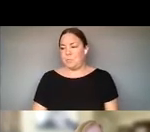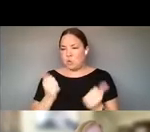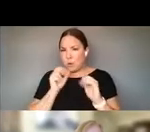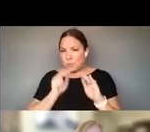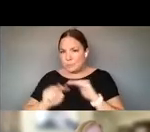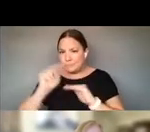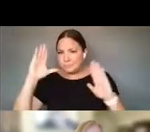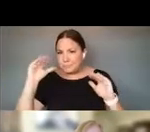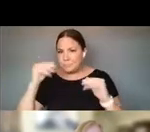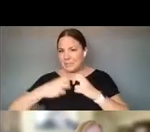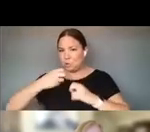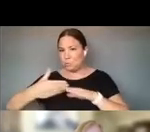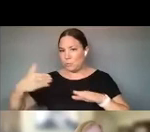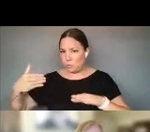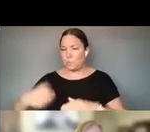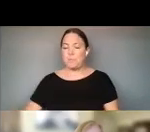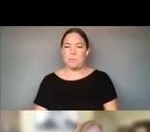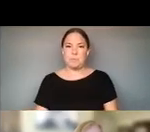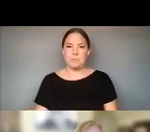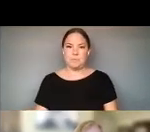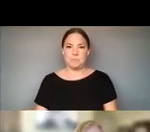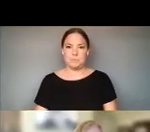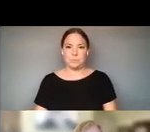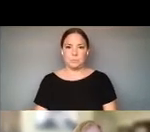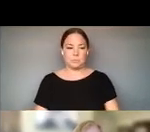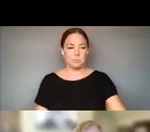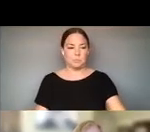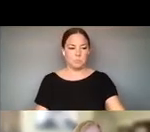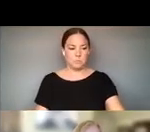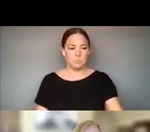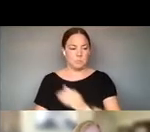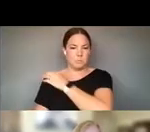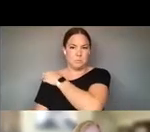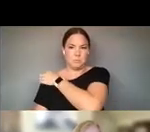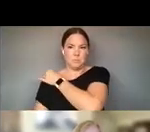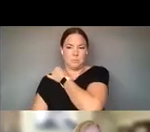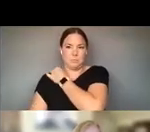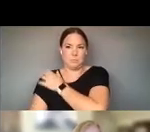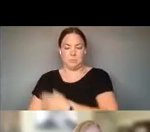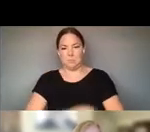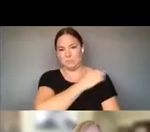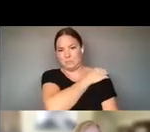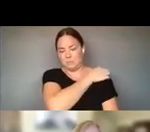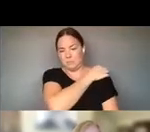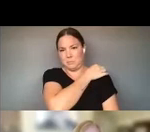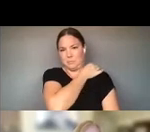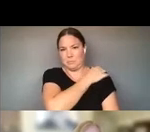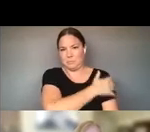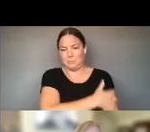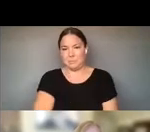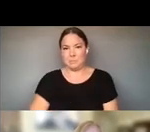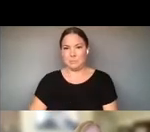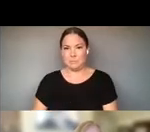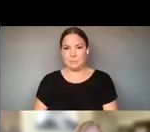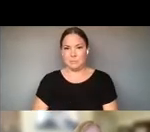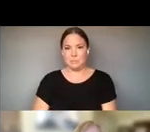issues ahead of time. Okay. I have, I, if I, if I get any point across. So I have two